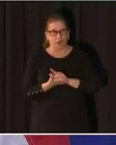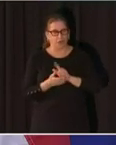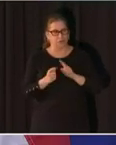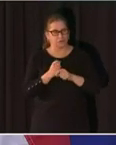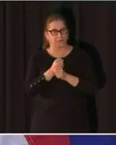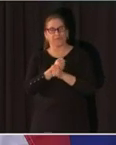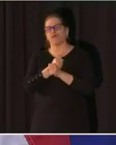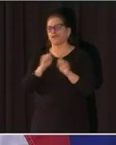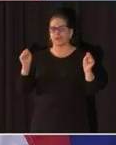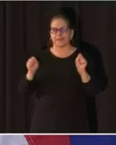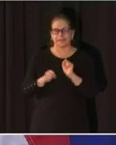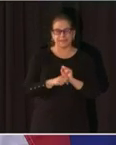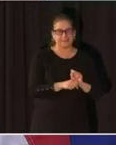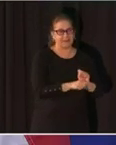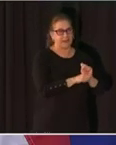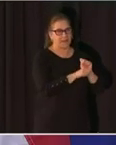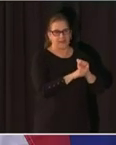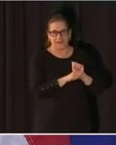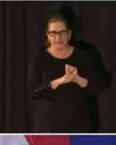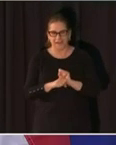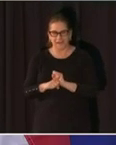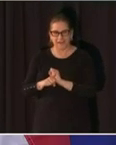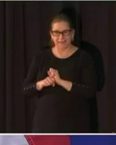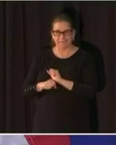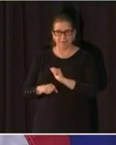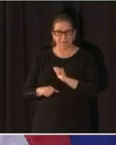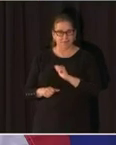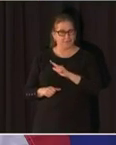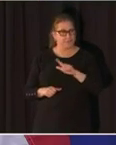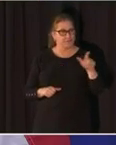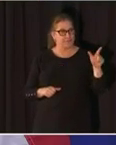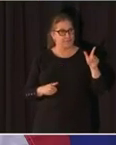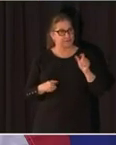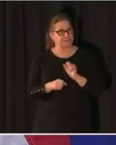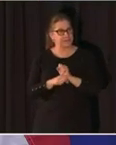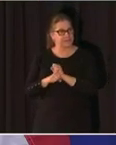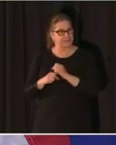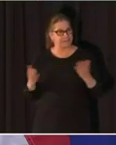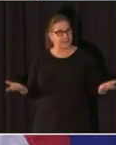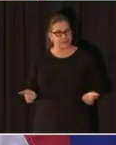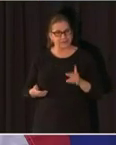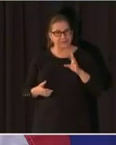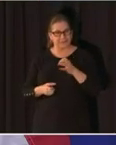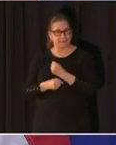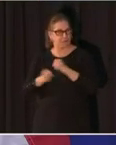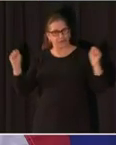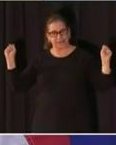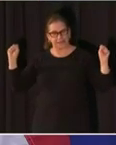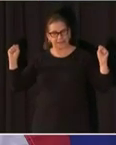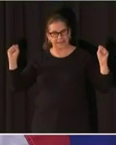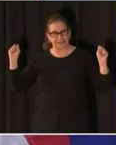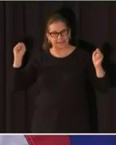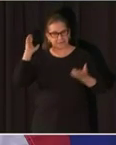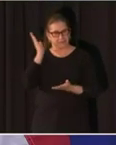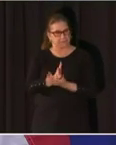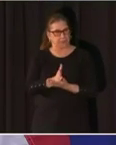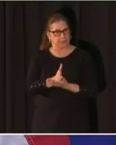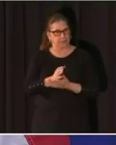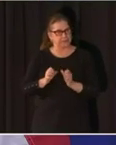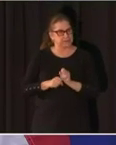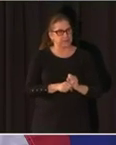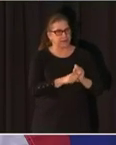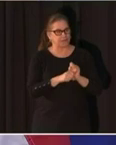enslaved persons in the District of Columbia and effectively abolished slavery in the nation's capital. The